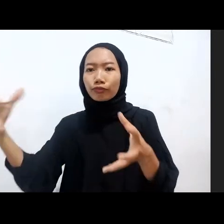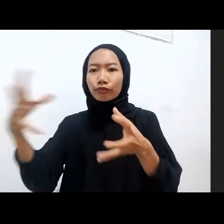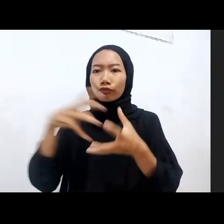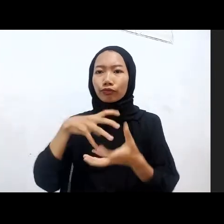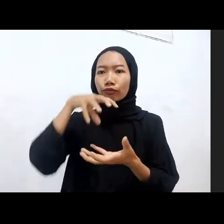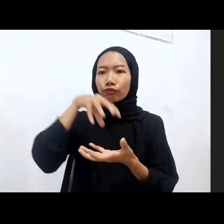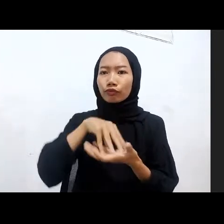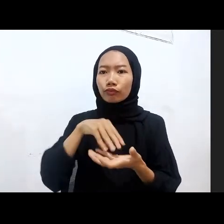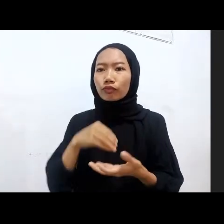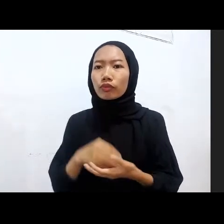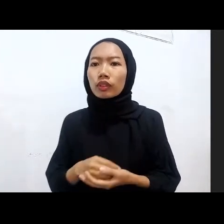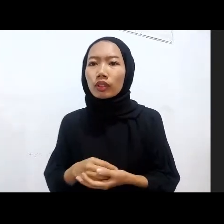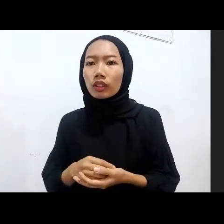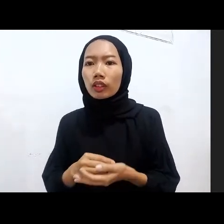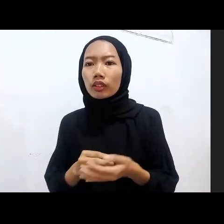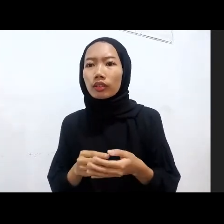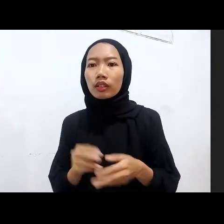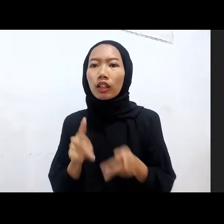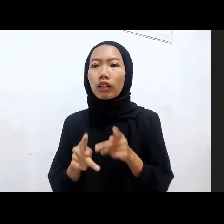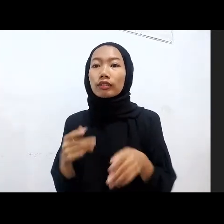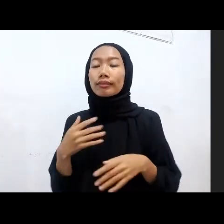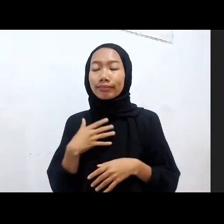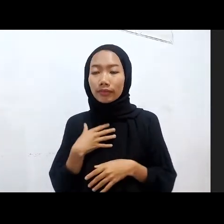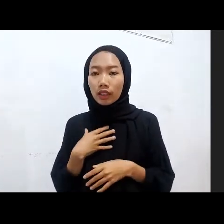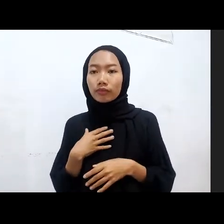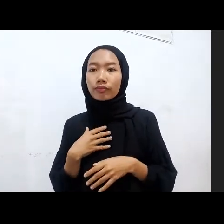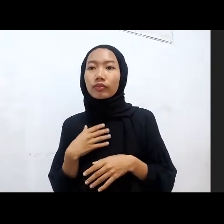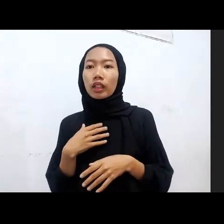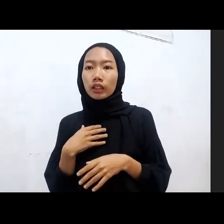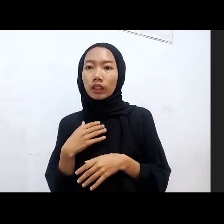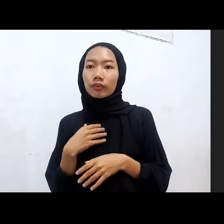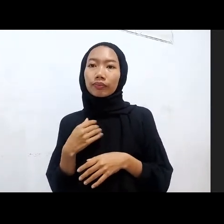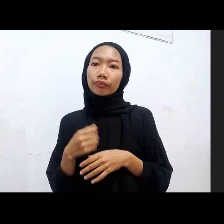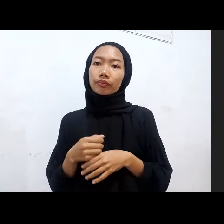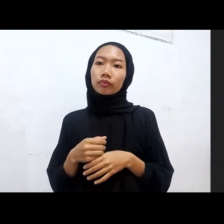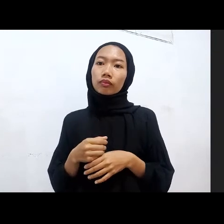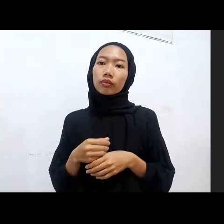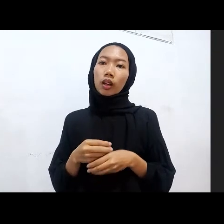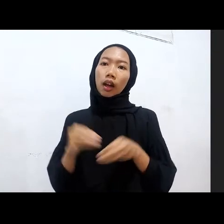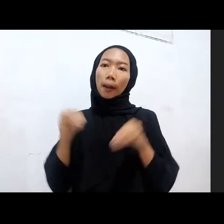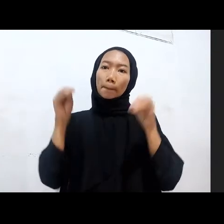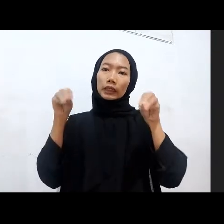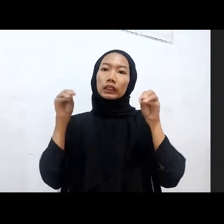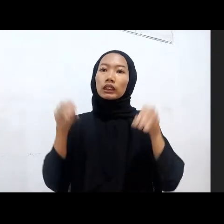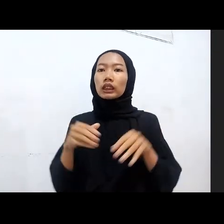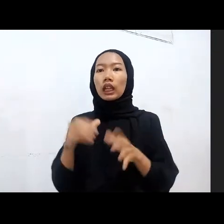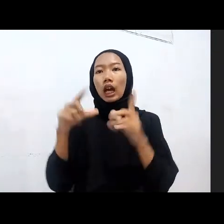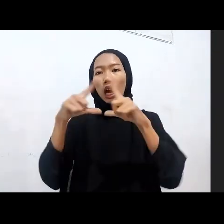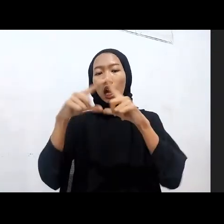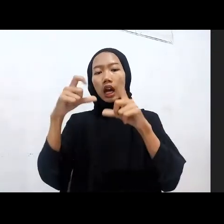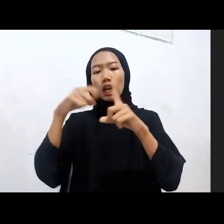it's extremely important that, and I think a theme of what I'm going to say is